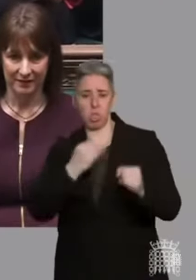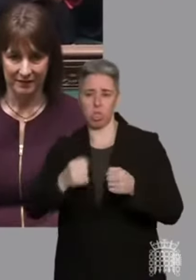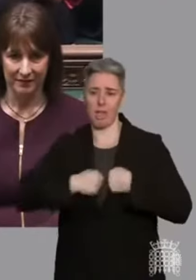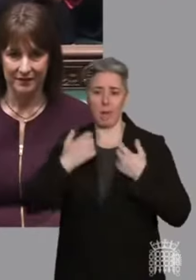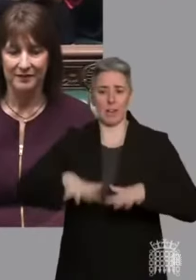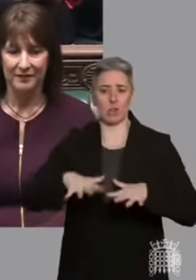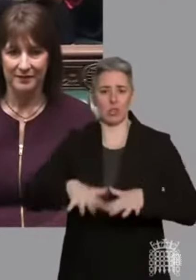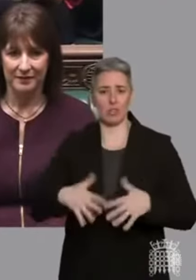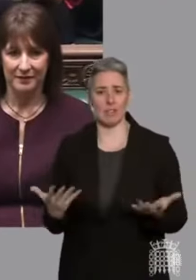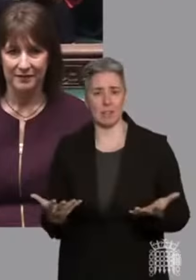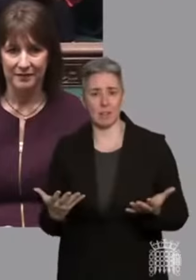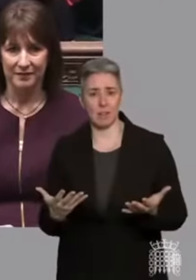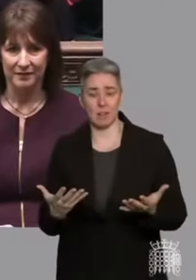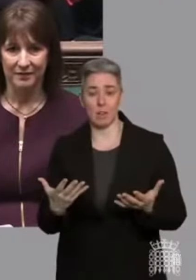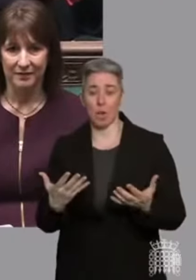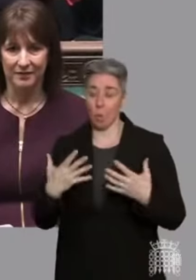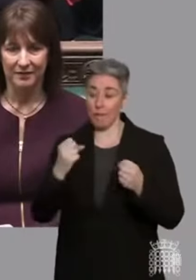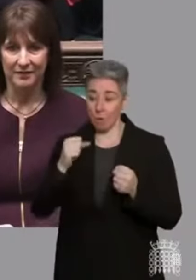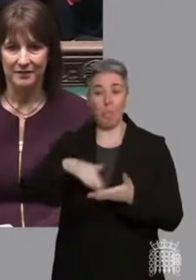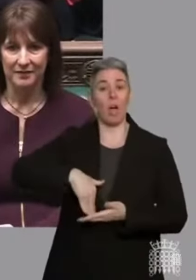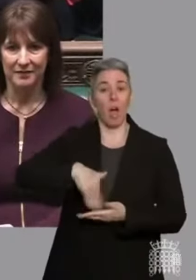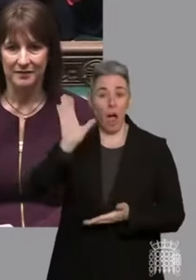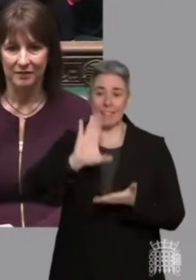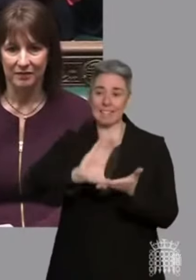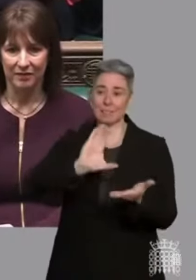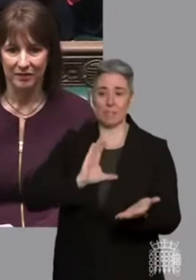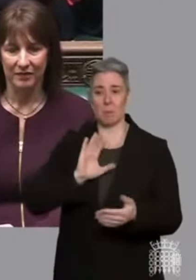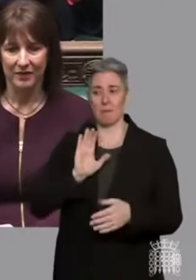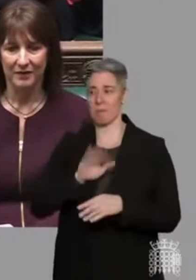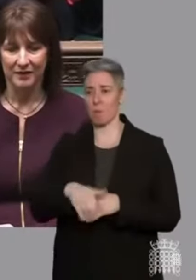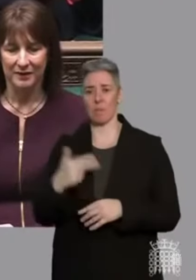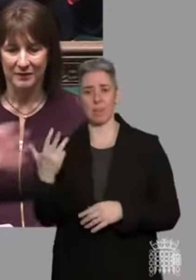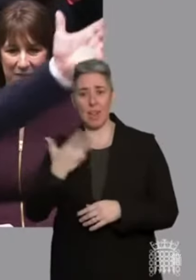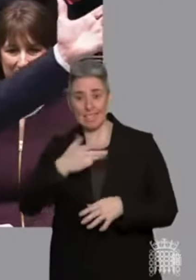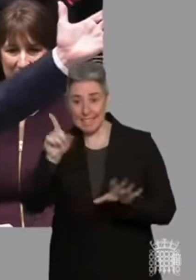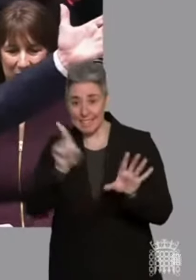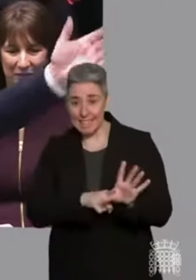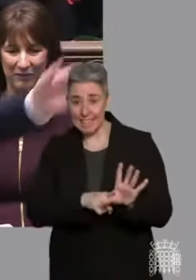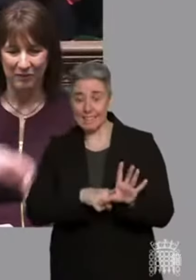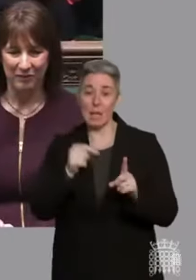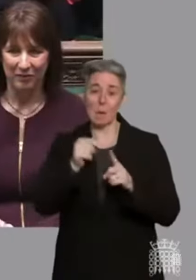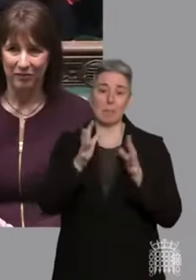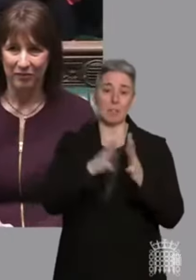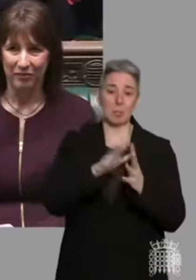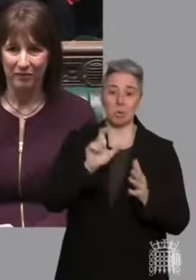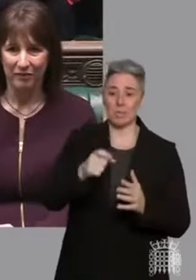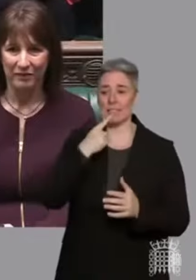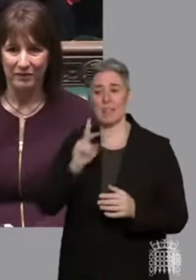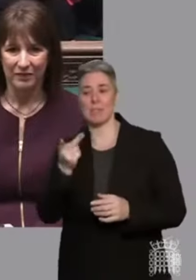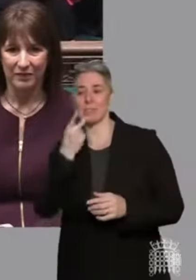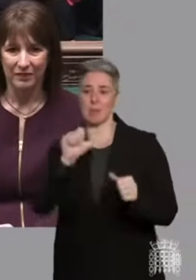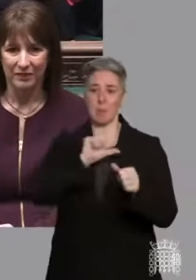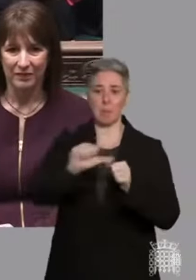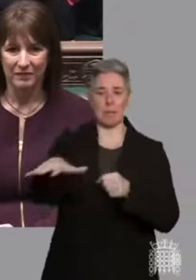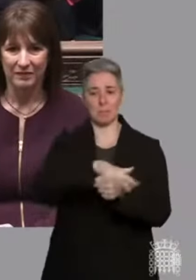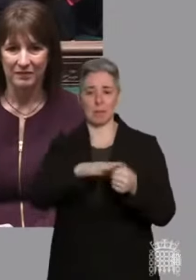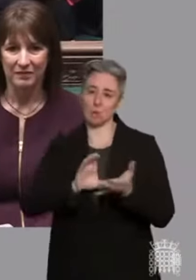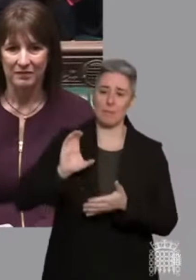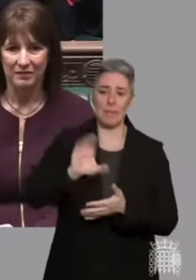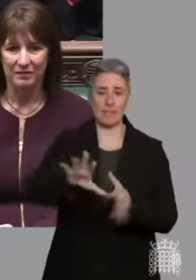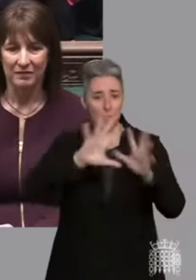years. PwC say the second best place to invest in the world. The IMF has upgraded growth. Wages are up. Inflation is